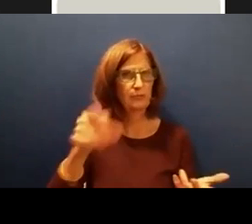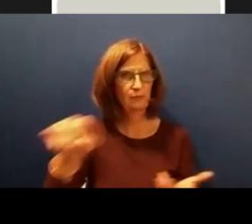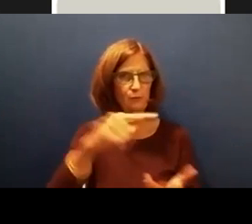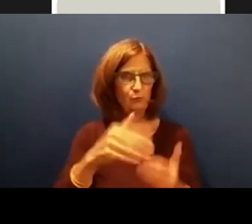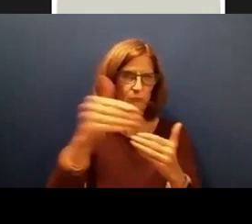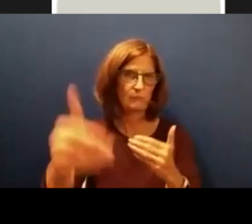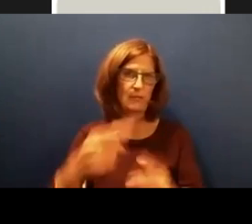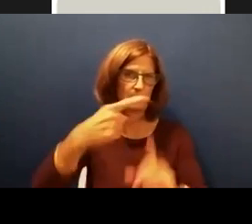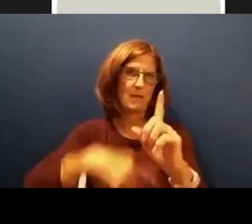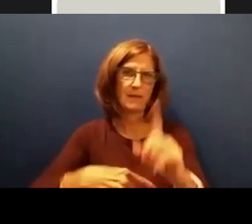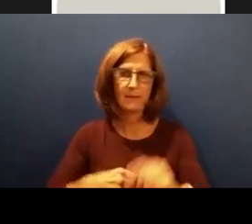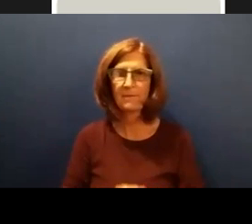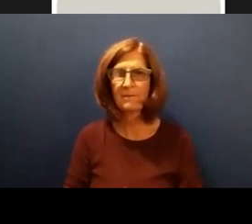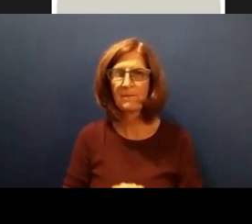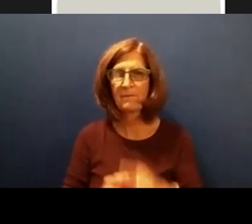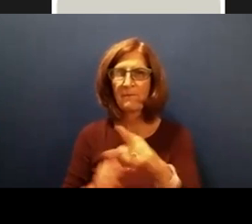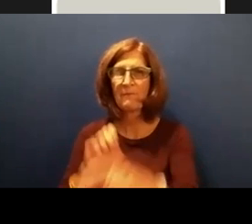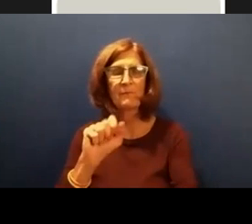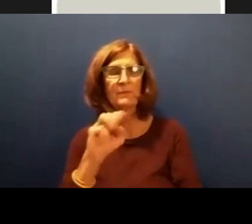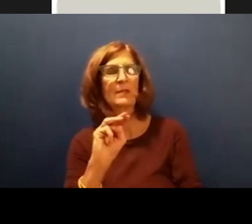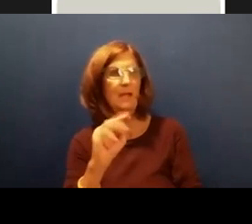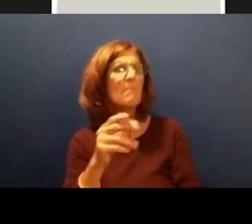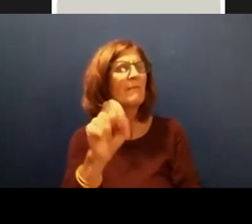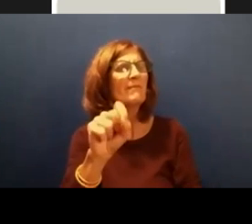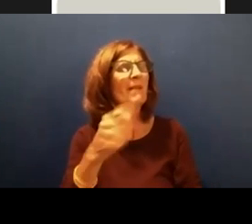I think that might be good. And again, I'm not like needing to,